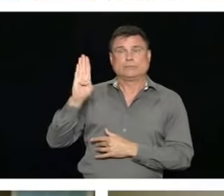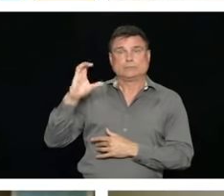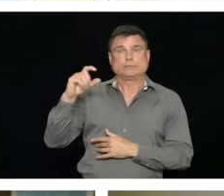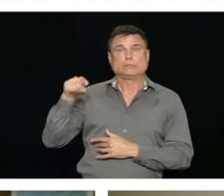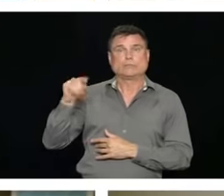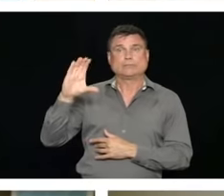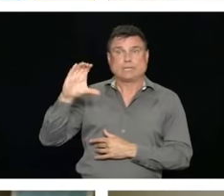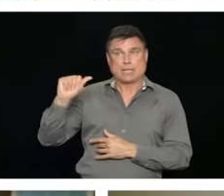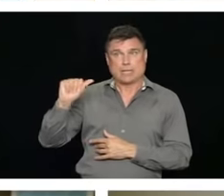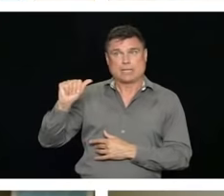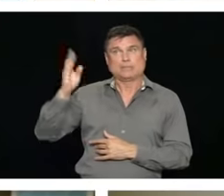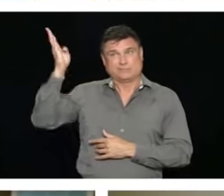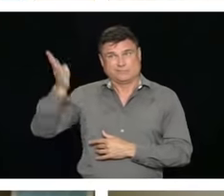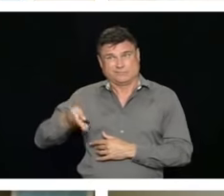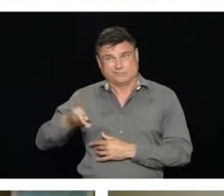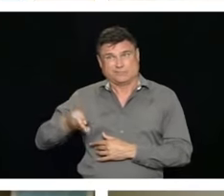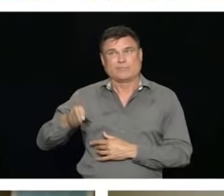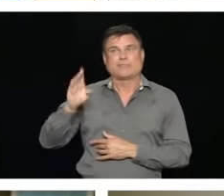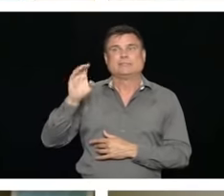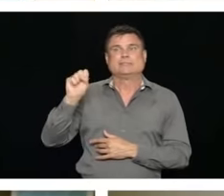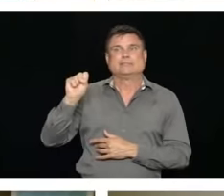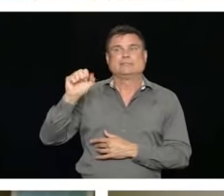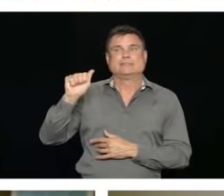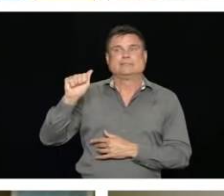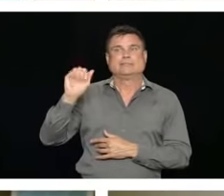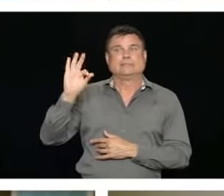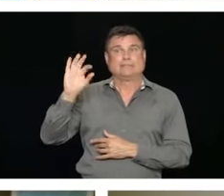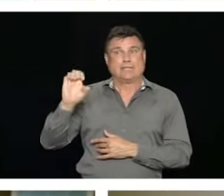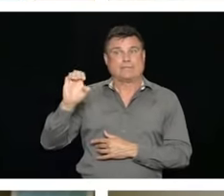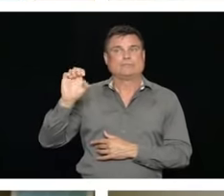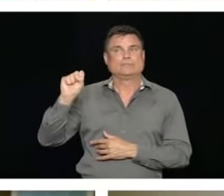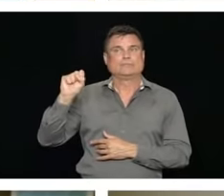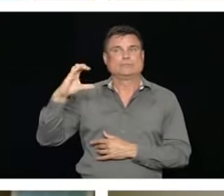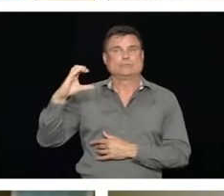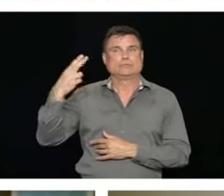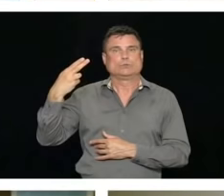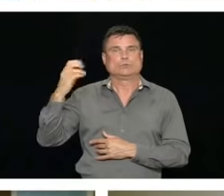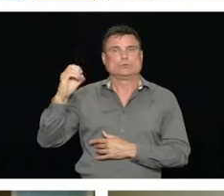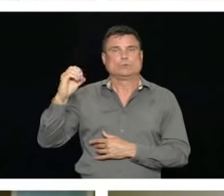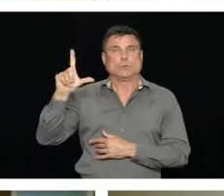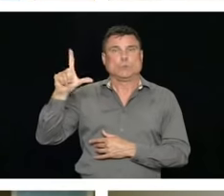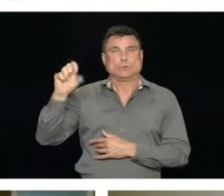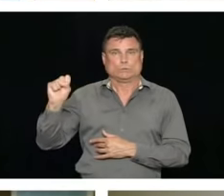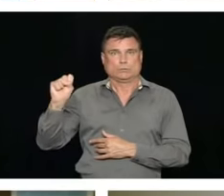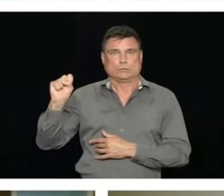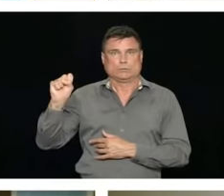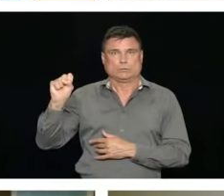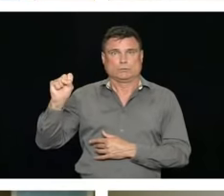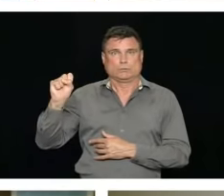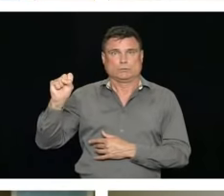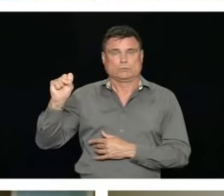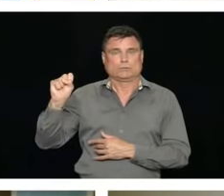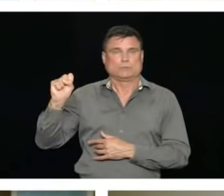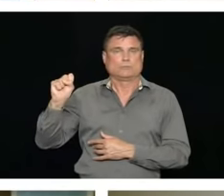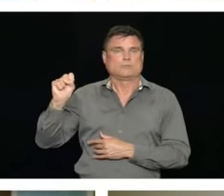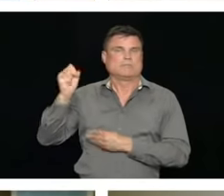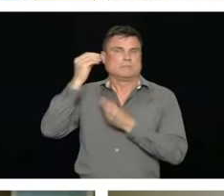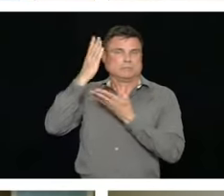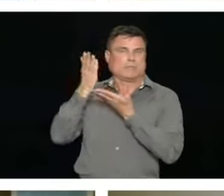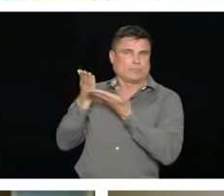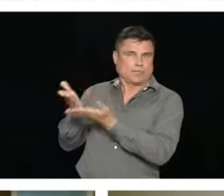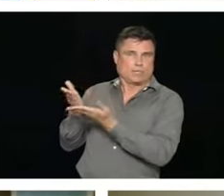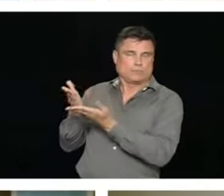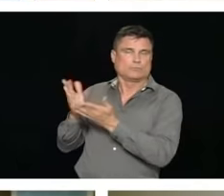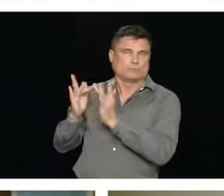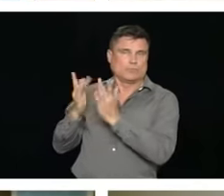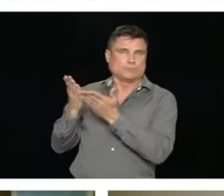gov.bc.ca/safeschools. Thank you. Thank you, Minister. And what I'm going to do is sort of combine some of the questions so we can get through a lot more of them today. And now